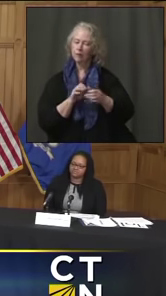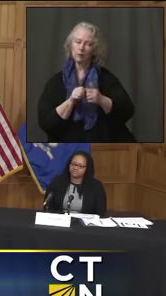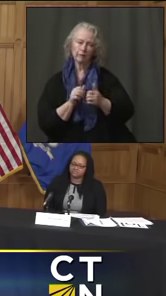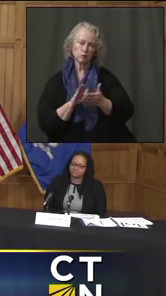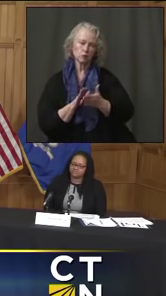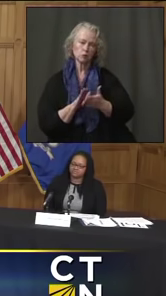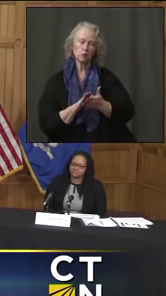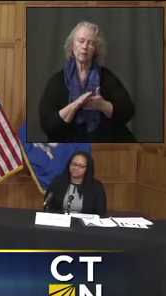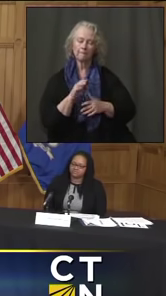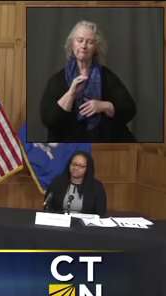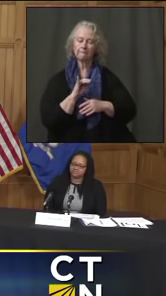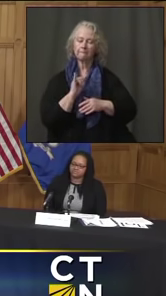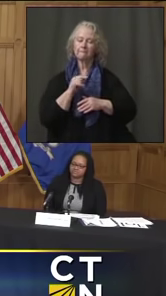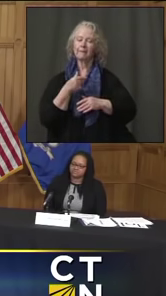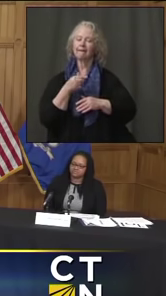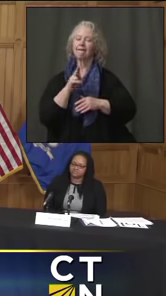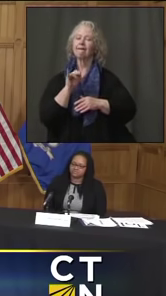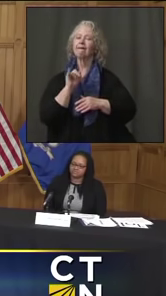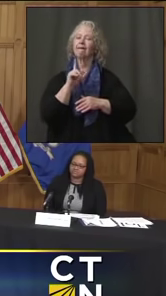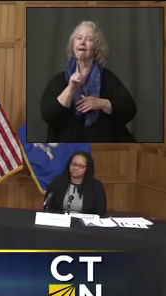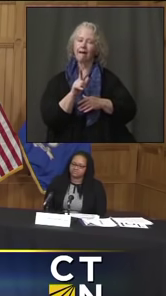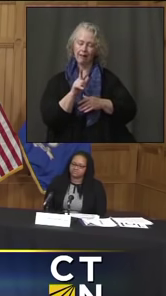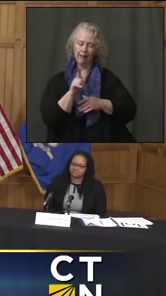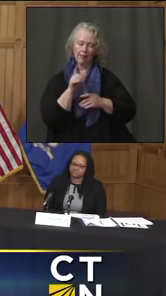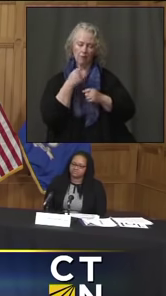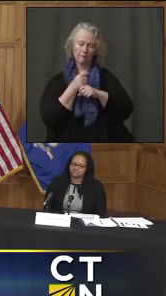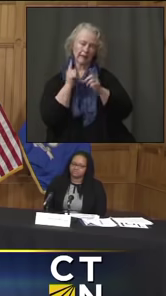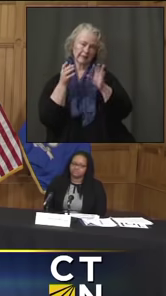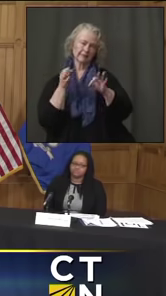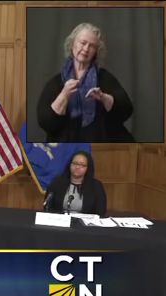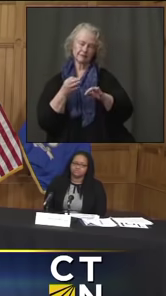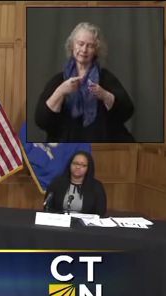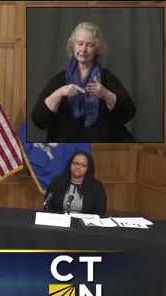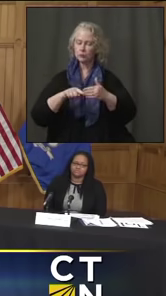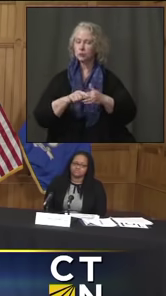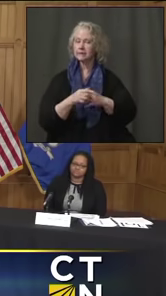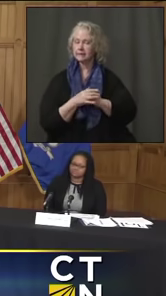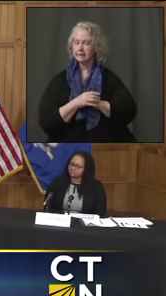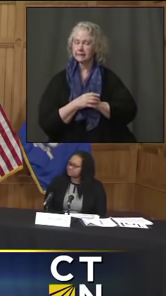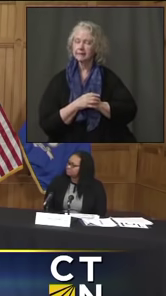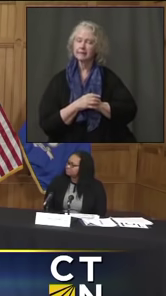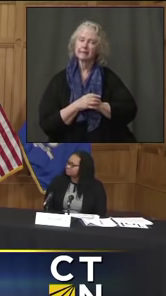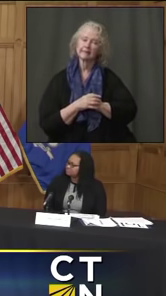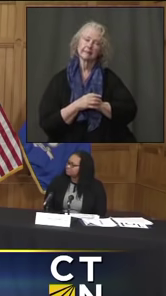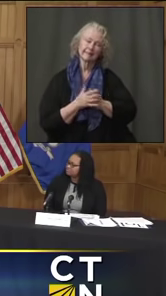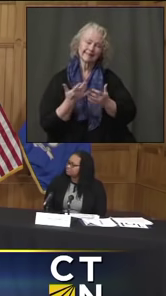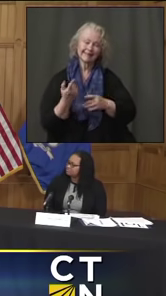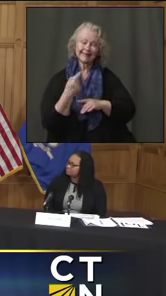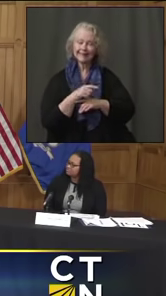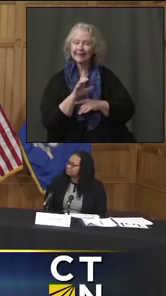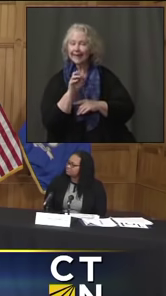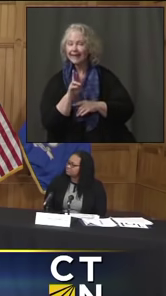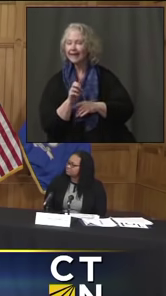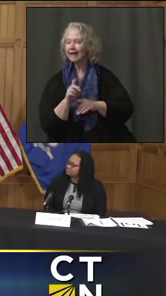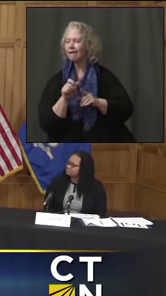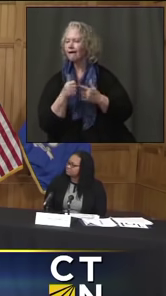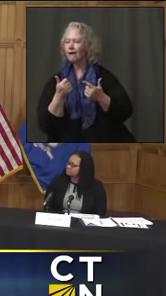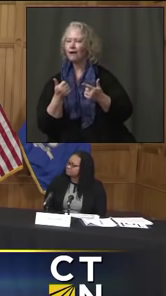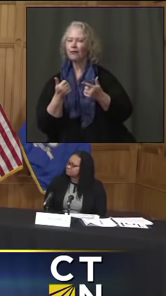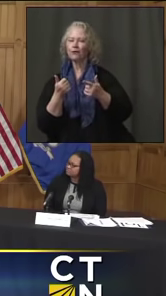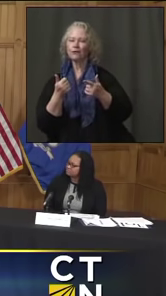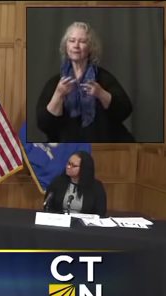Miguel's going to make an announcement on that, I believe, early next week. That's why, of course, daycare and other facilities are opening